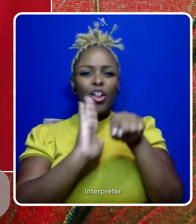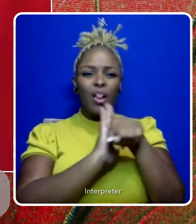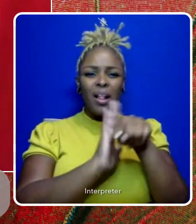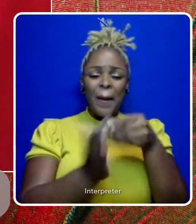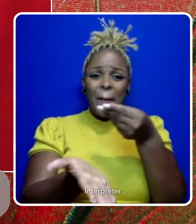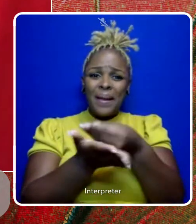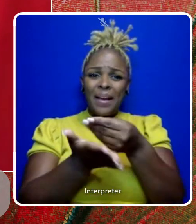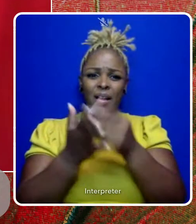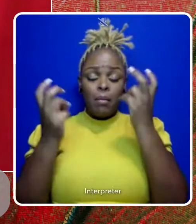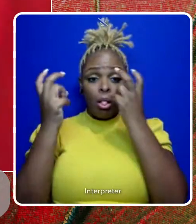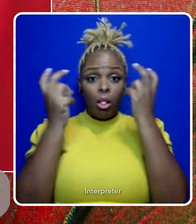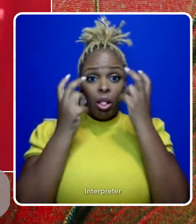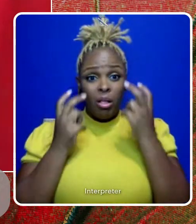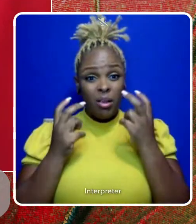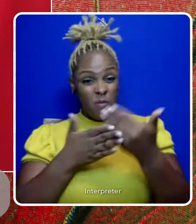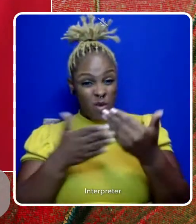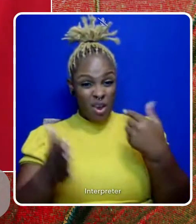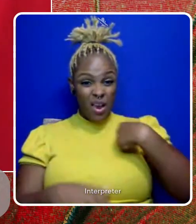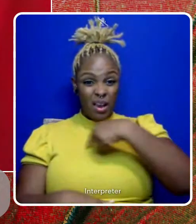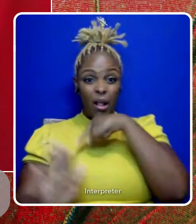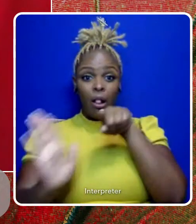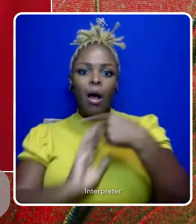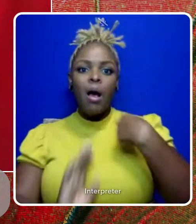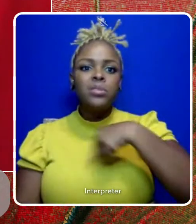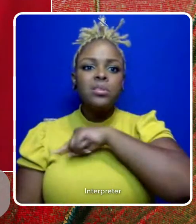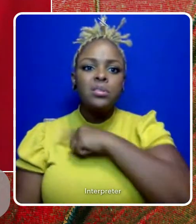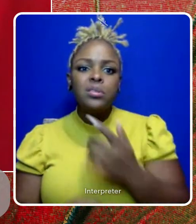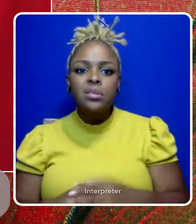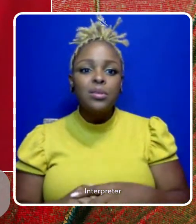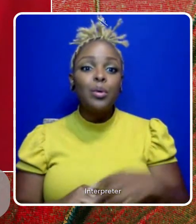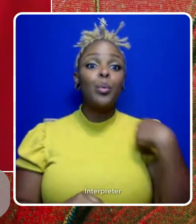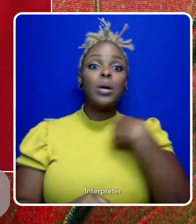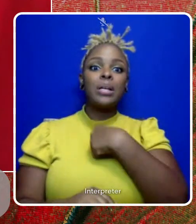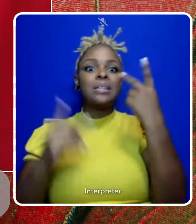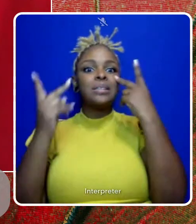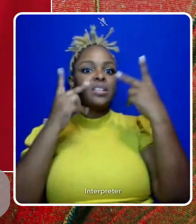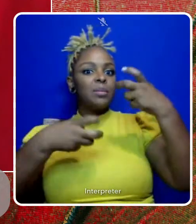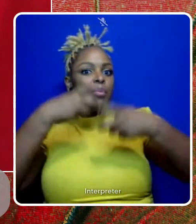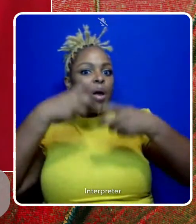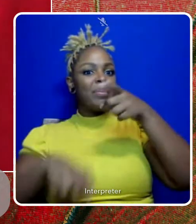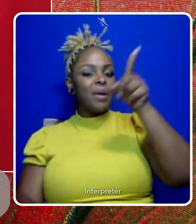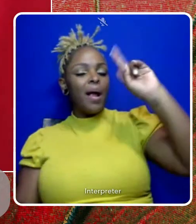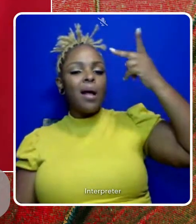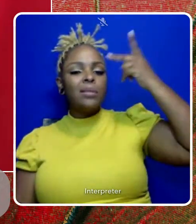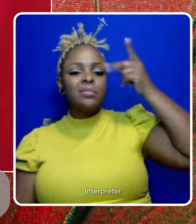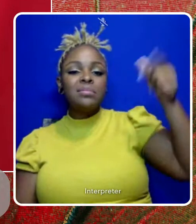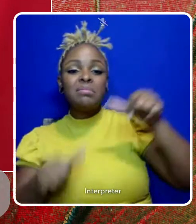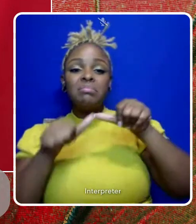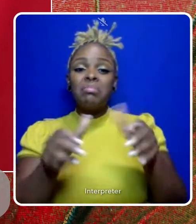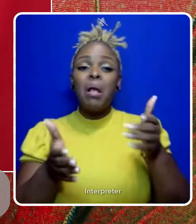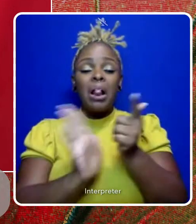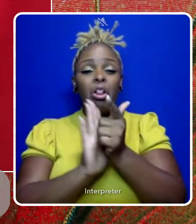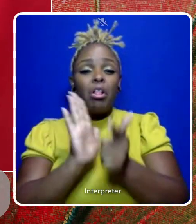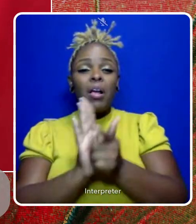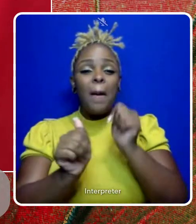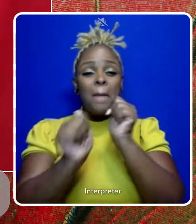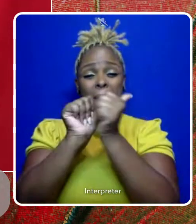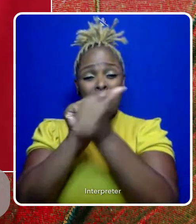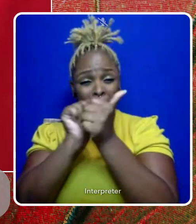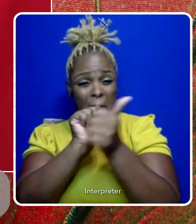It's politicians peckish for pelf, pushing propaganda to push us out, put money in a man's hands and watch him